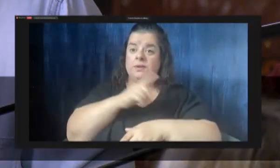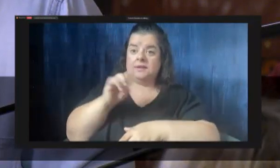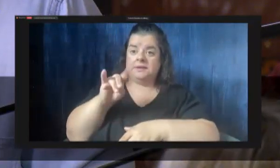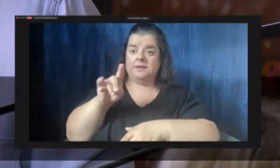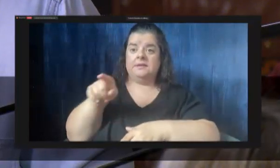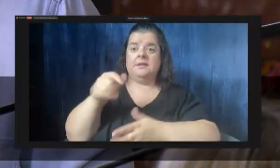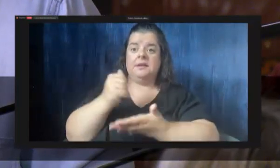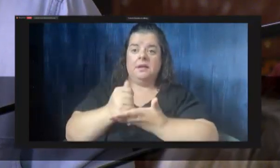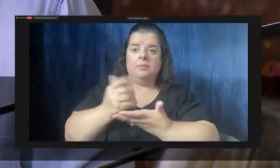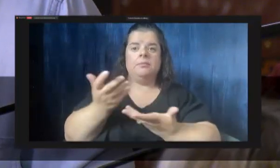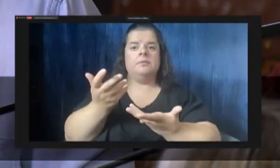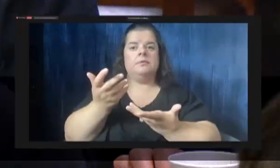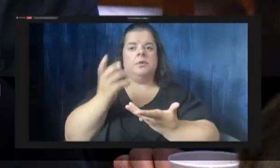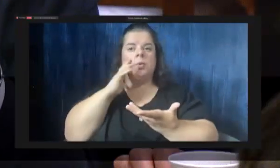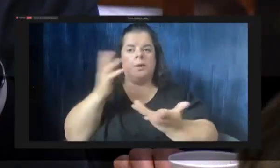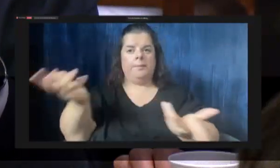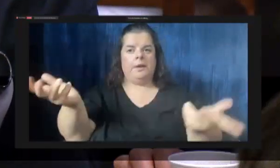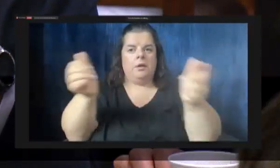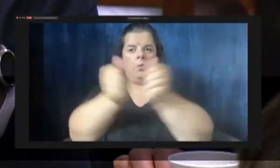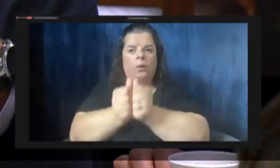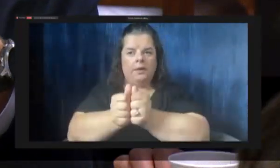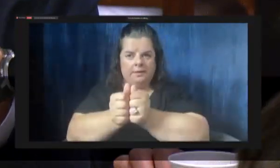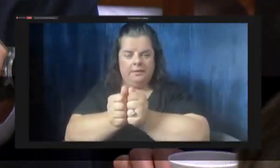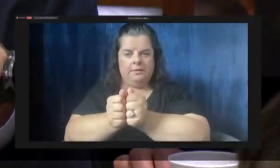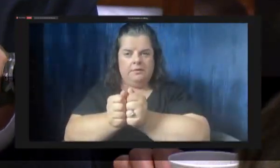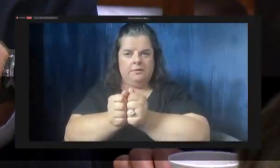going to come alongside the